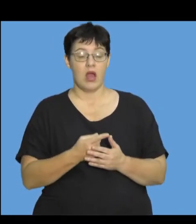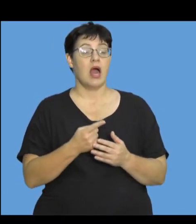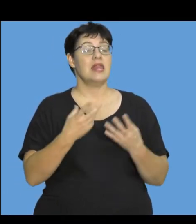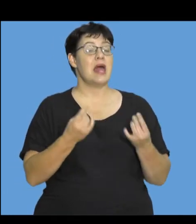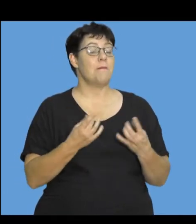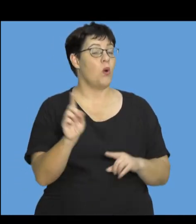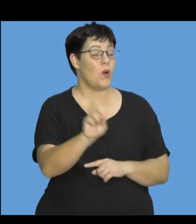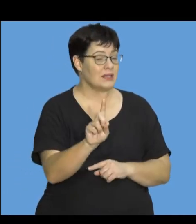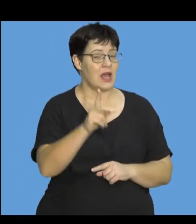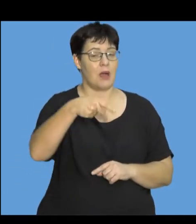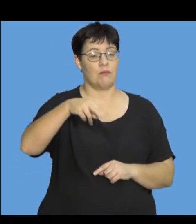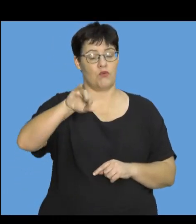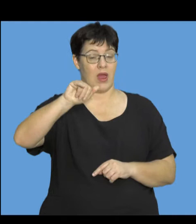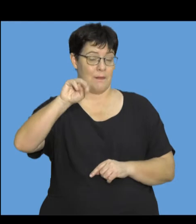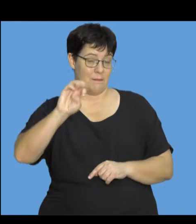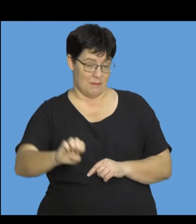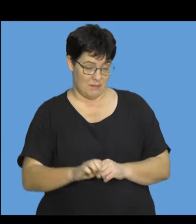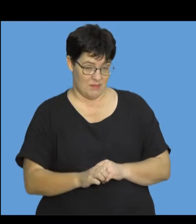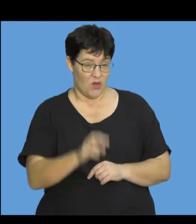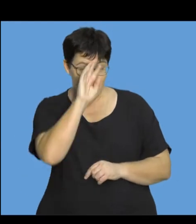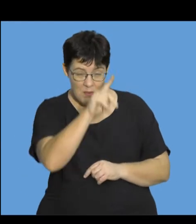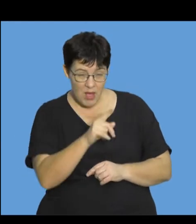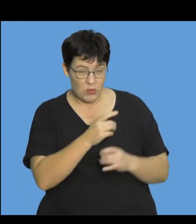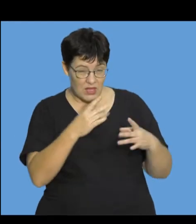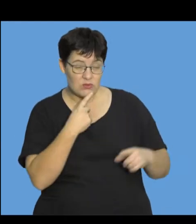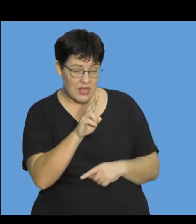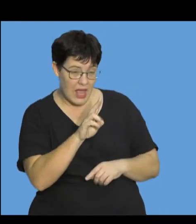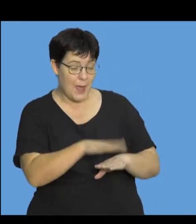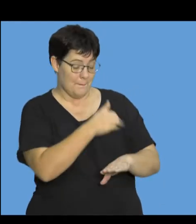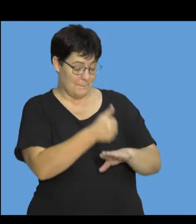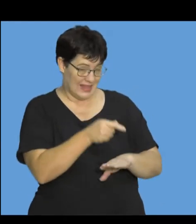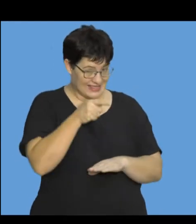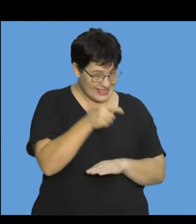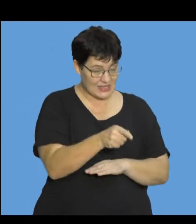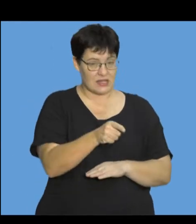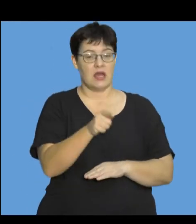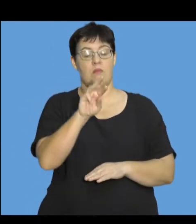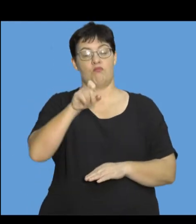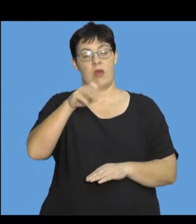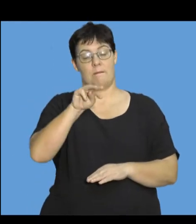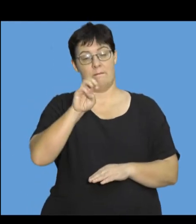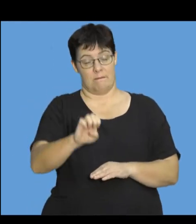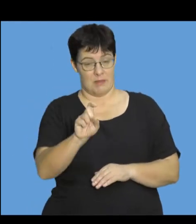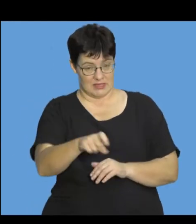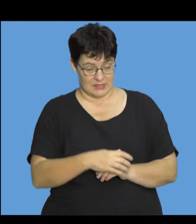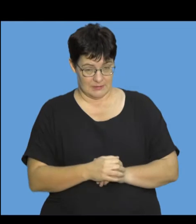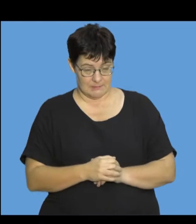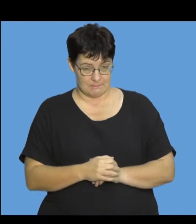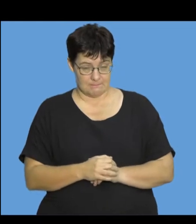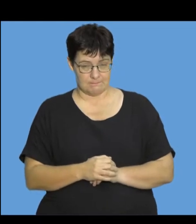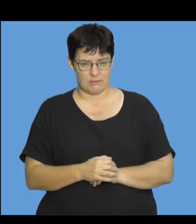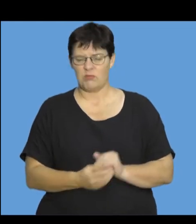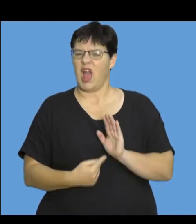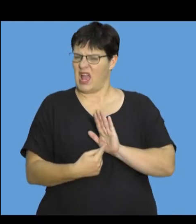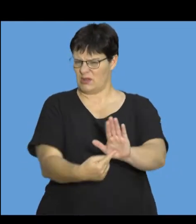numbers. Remember when I started, I said we're going to look at prime bases. This is where that comes in. Let's look at an example of what